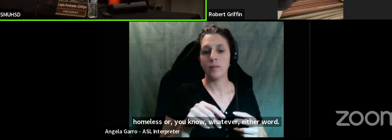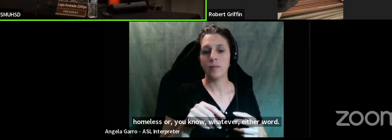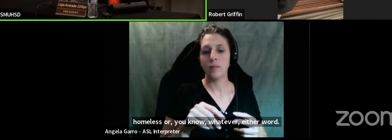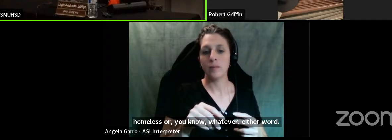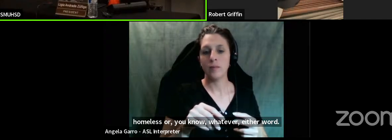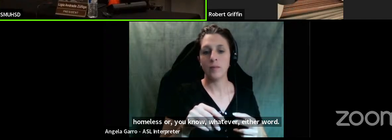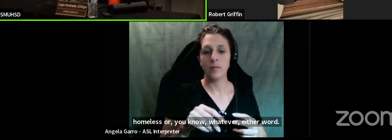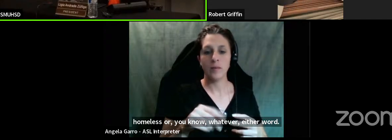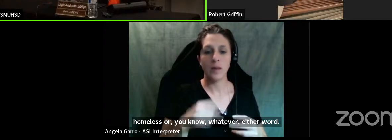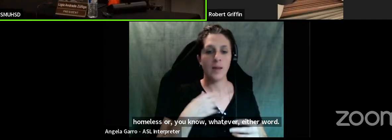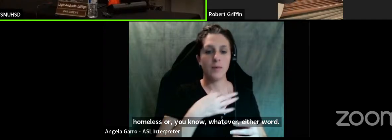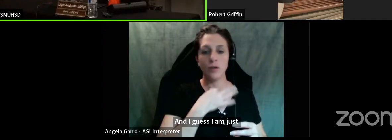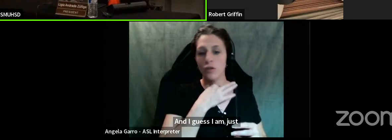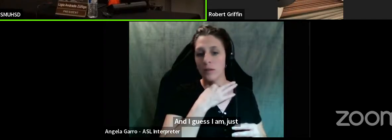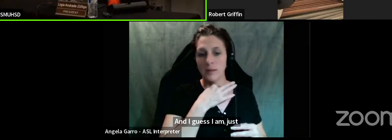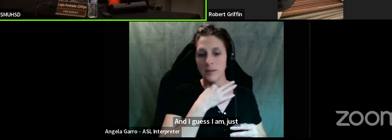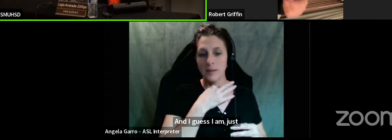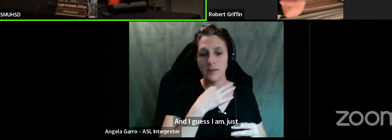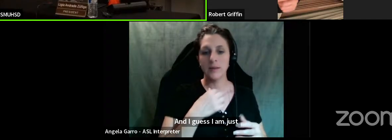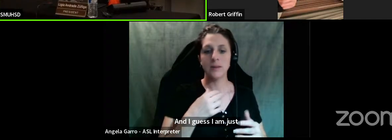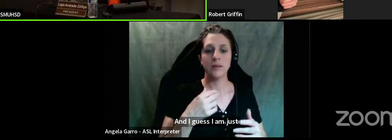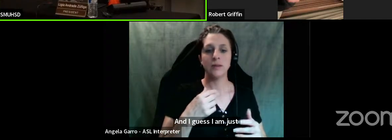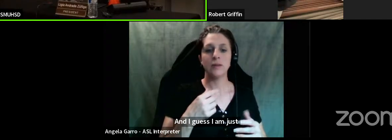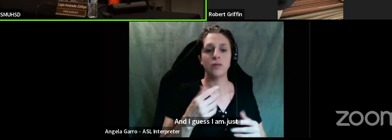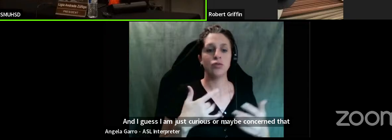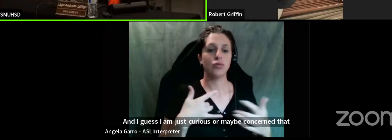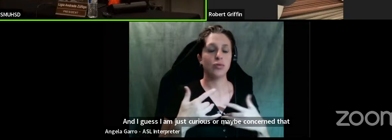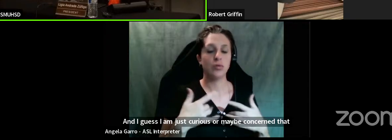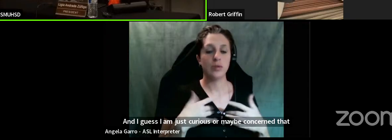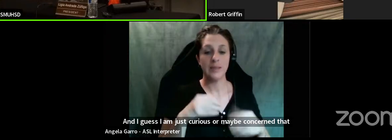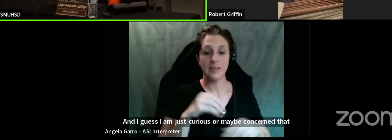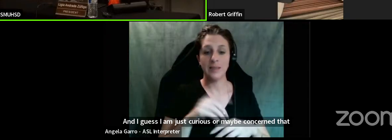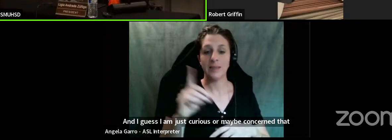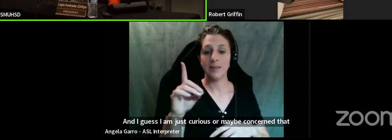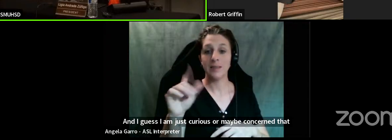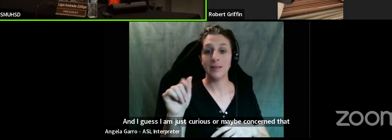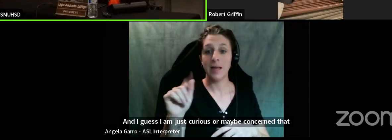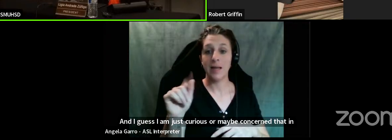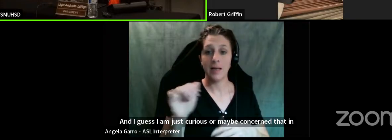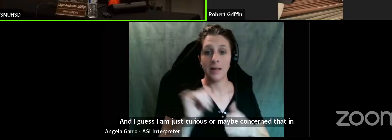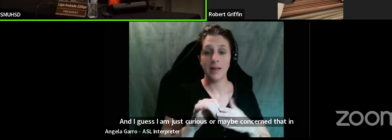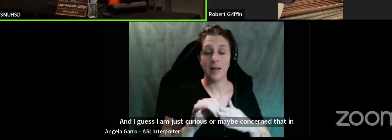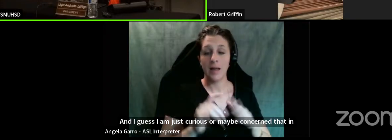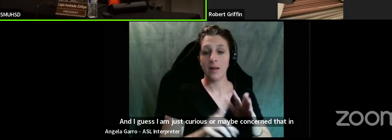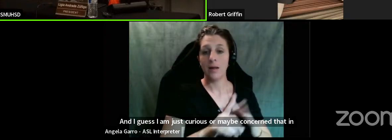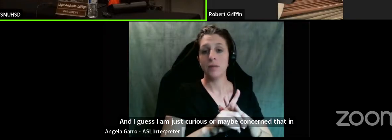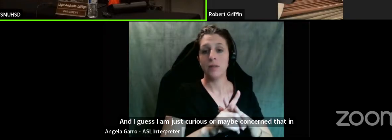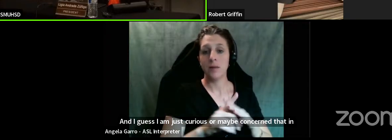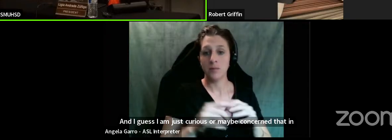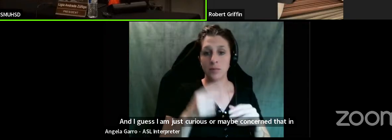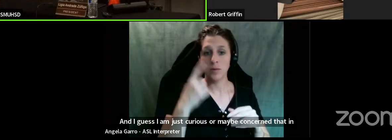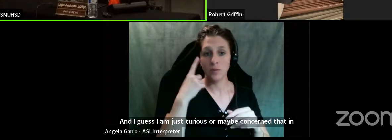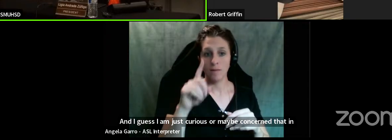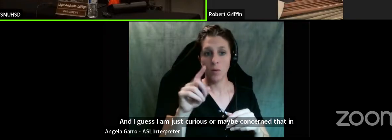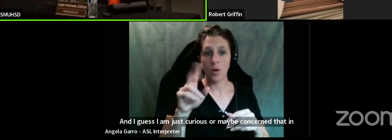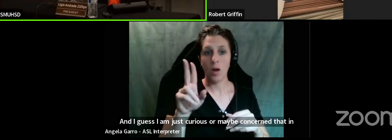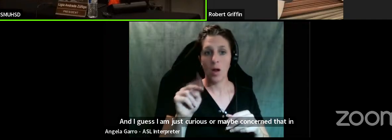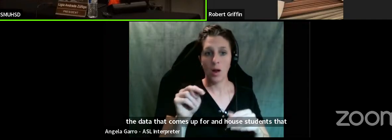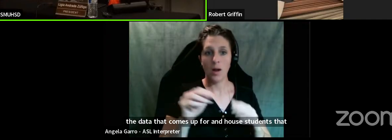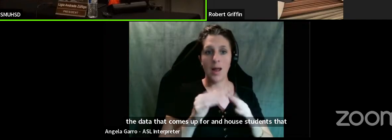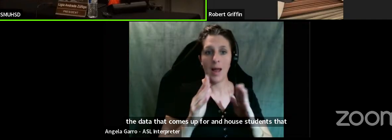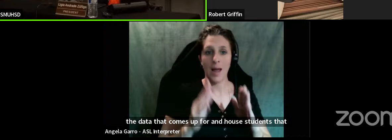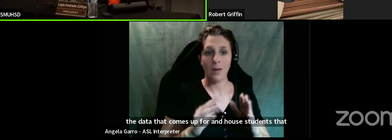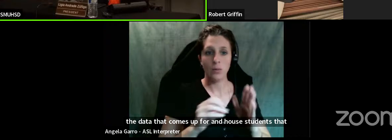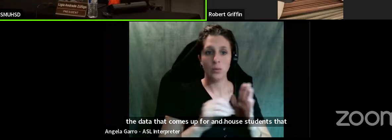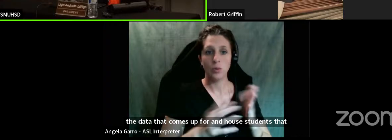maybe concerned, that in the data that comes up for unhoused students, that we may not